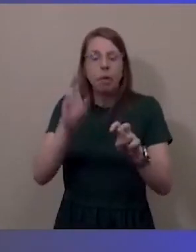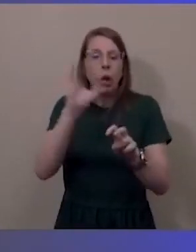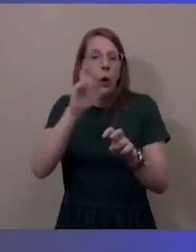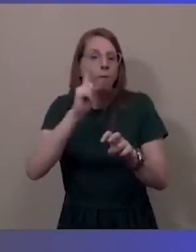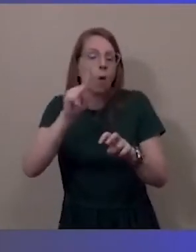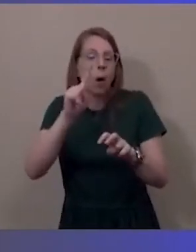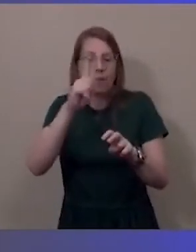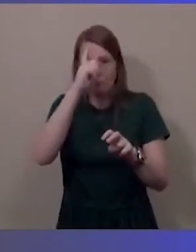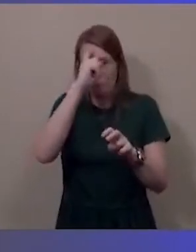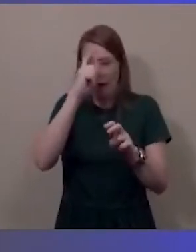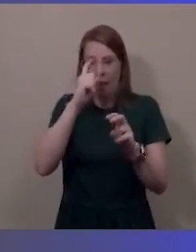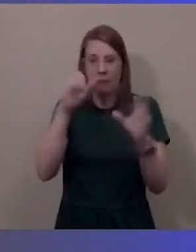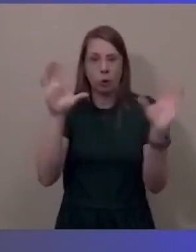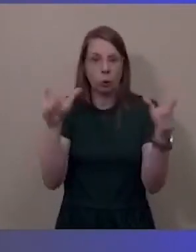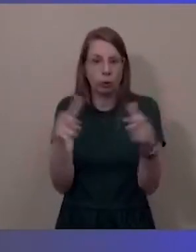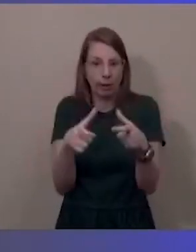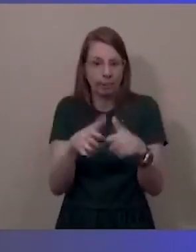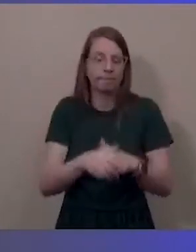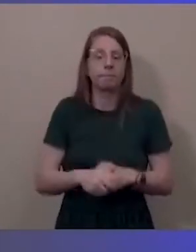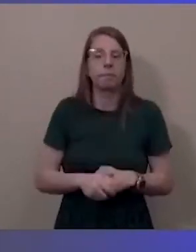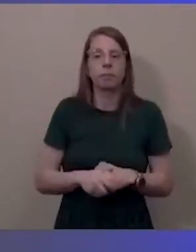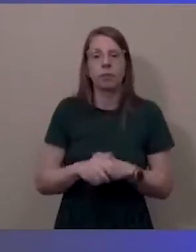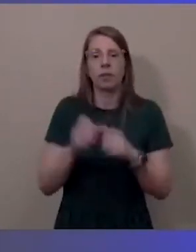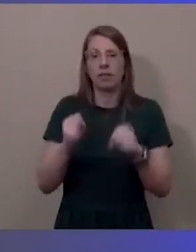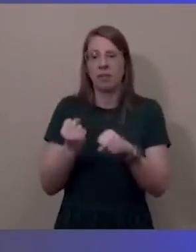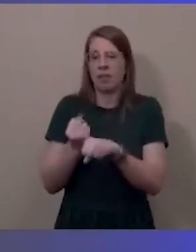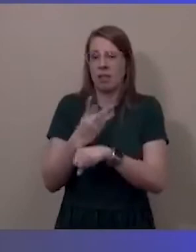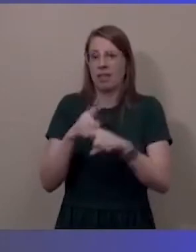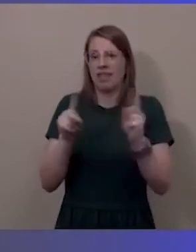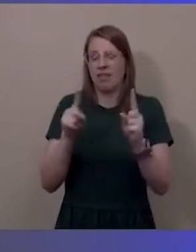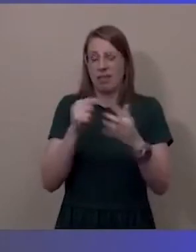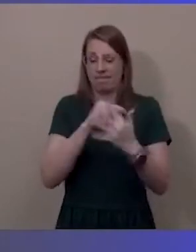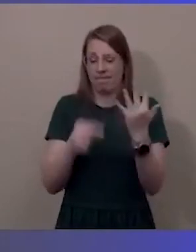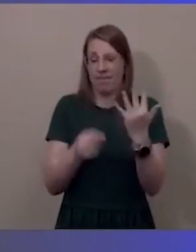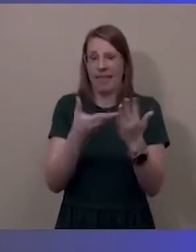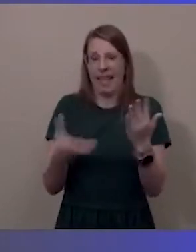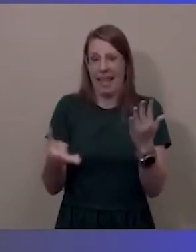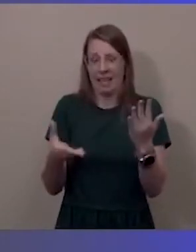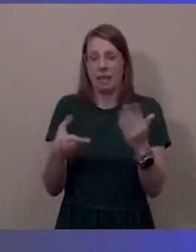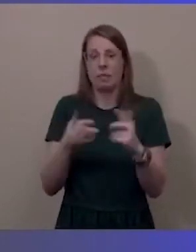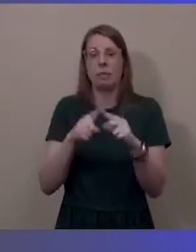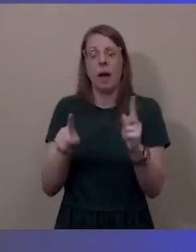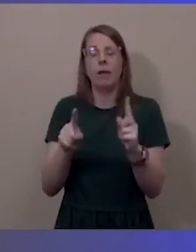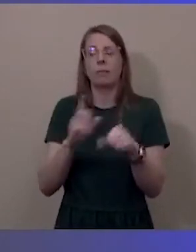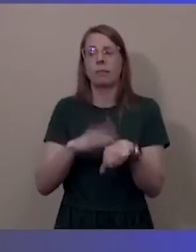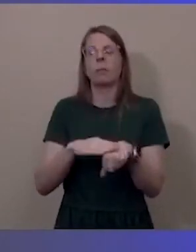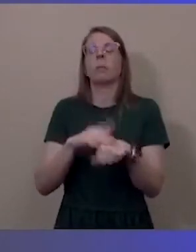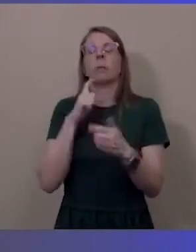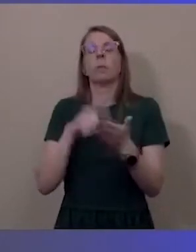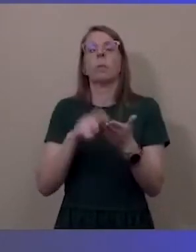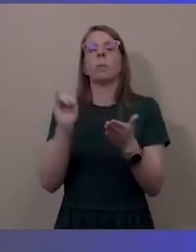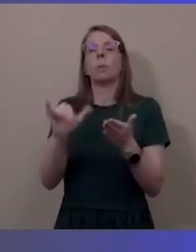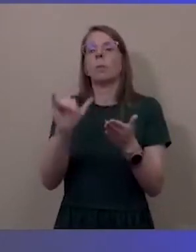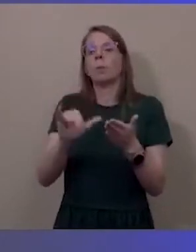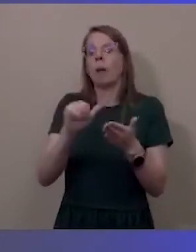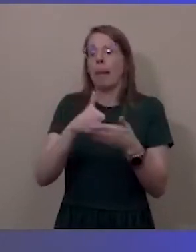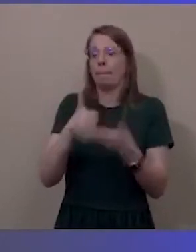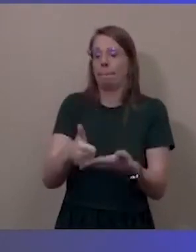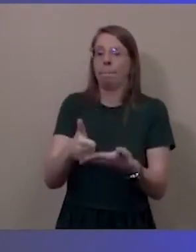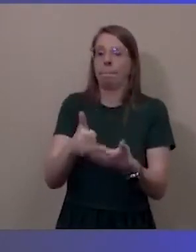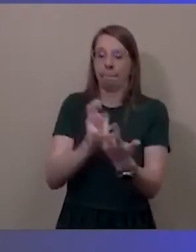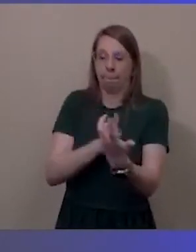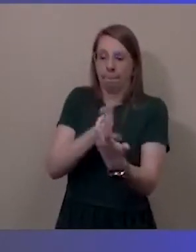and meaning it can be caused by a lot of different things, but it's a clue for us sometimes for helping make